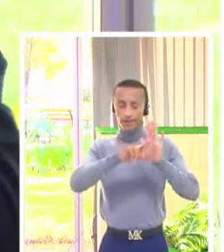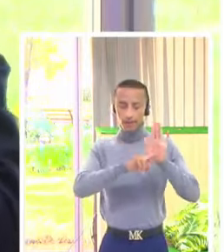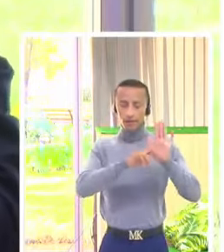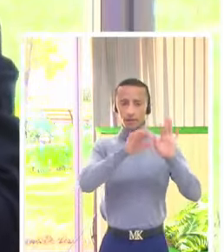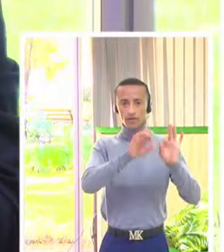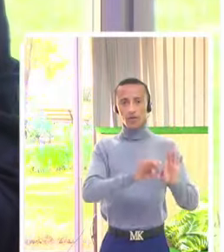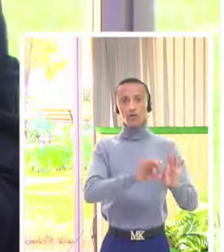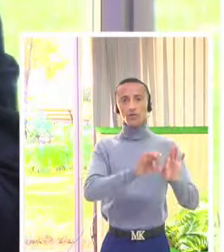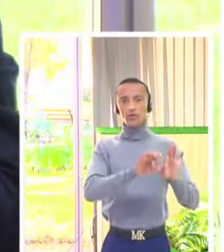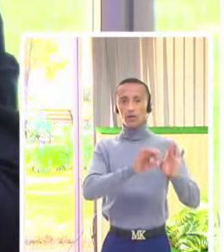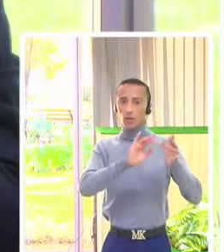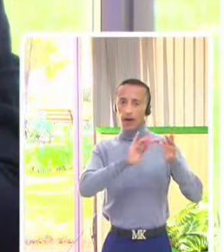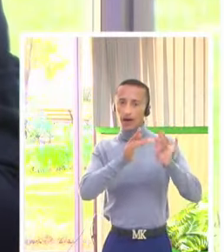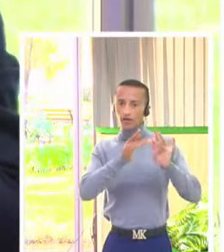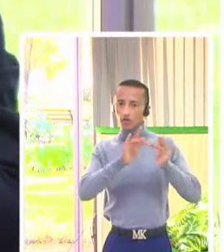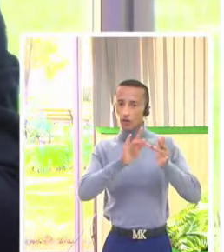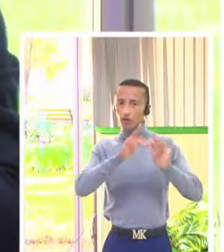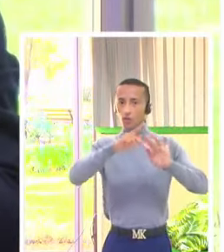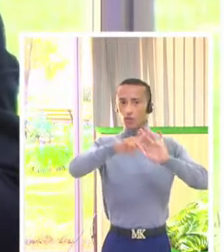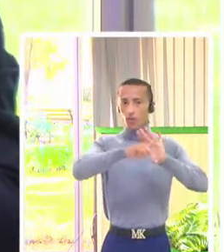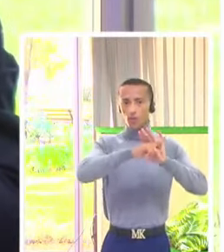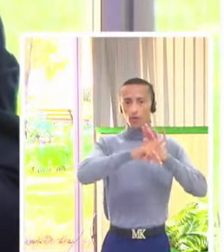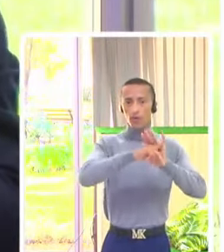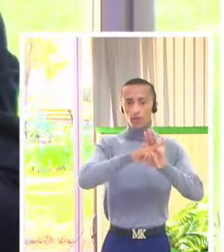agencies. The central